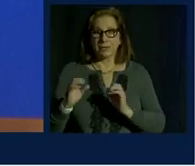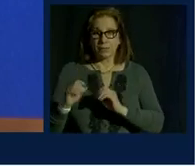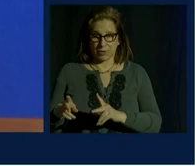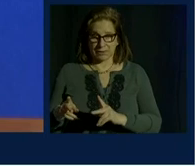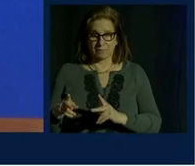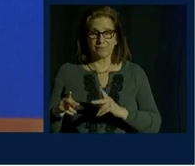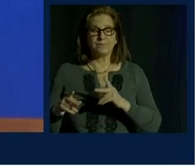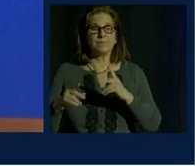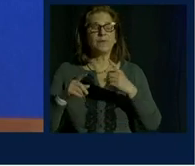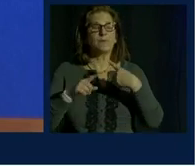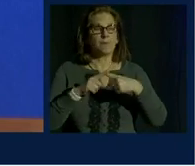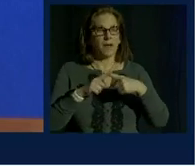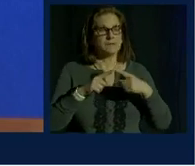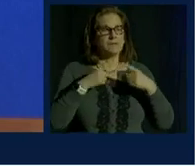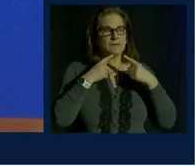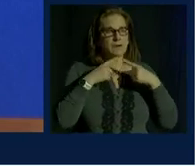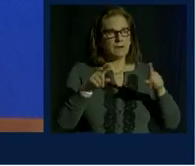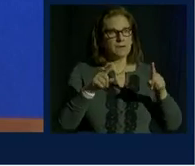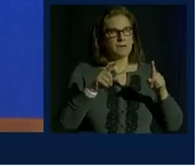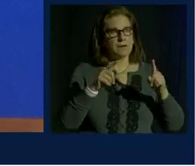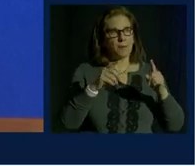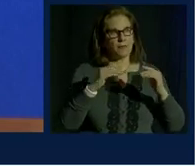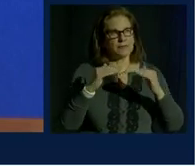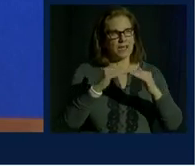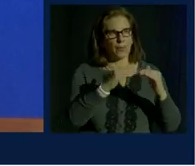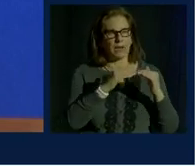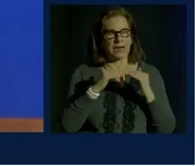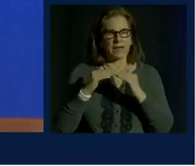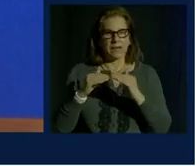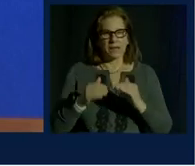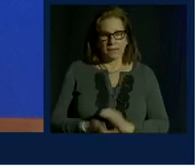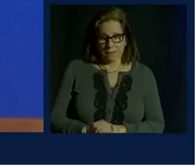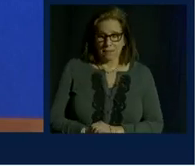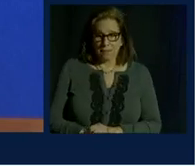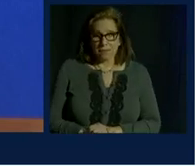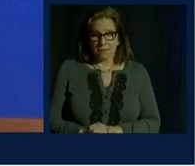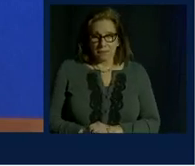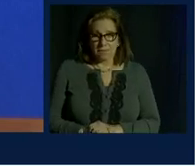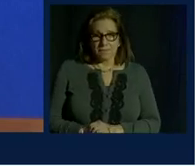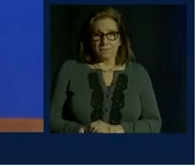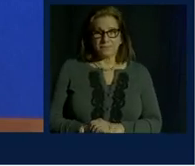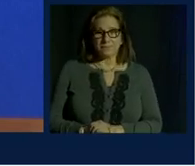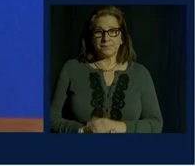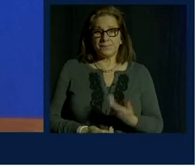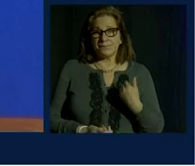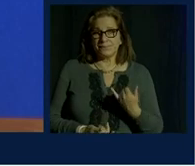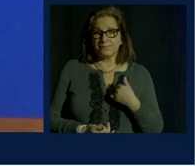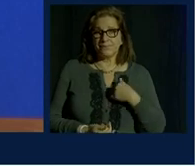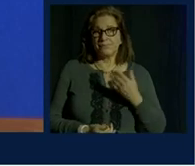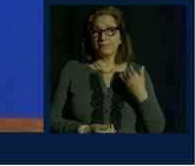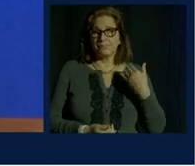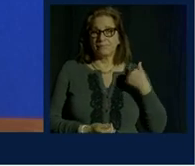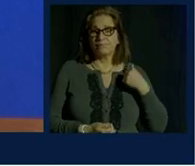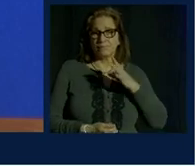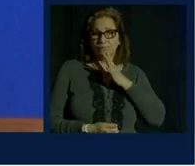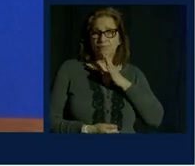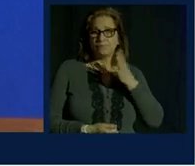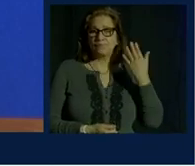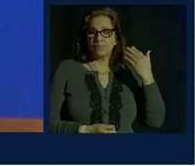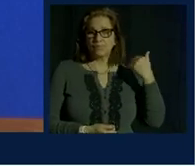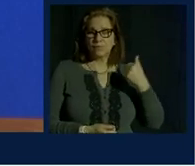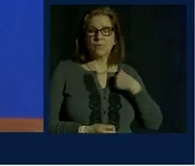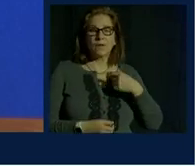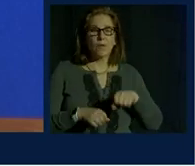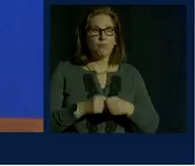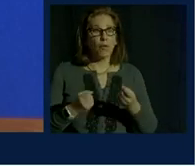equity. As I stated in my points earlier, yesterday we broke ground on the